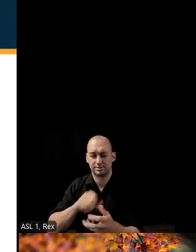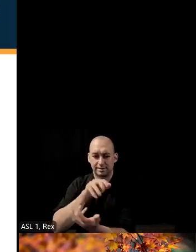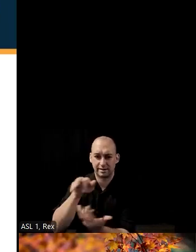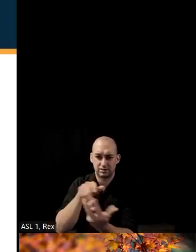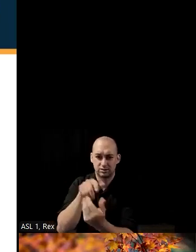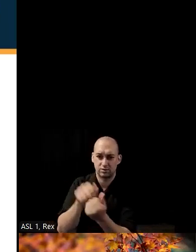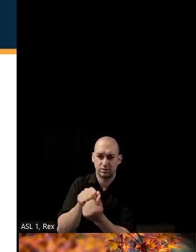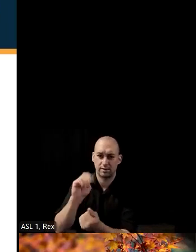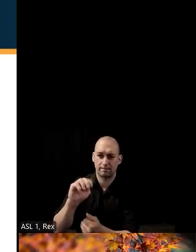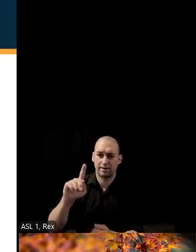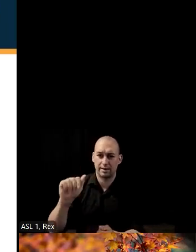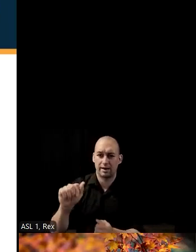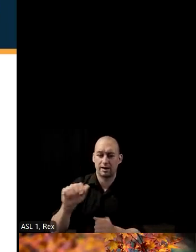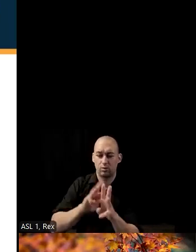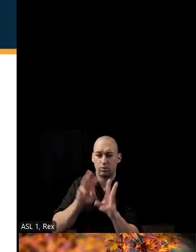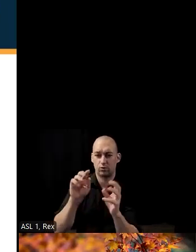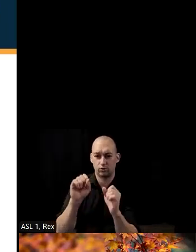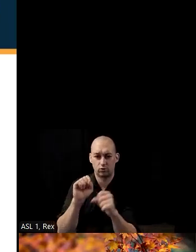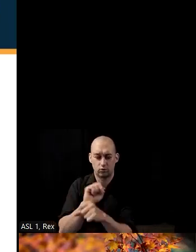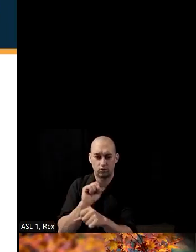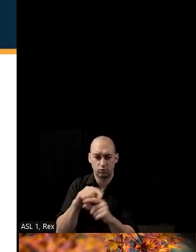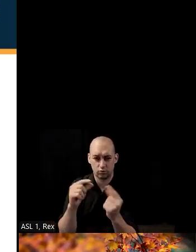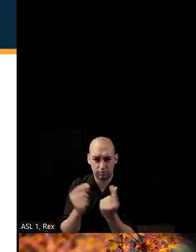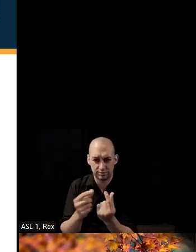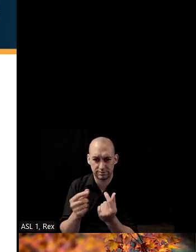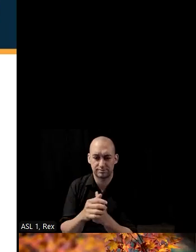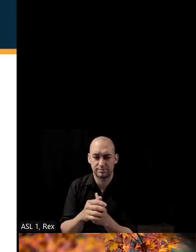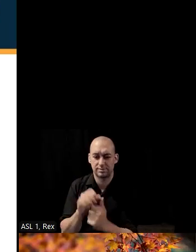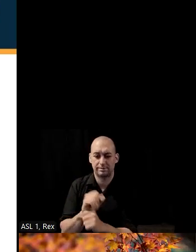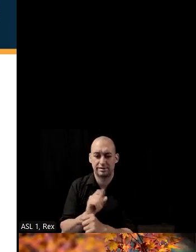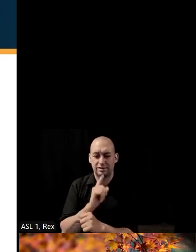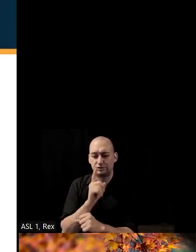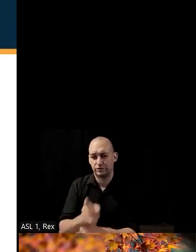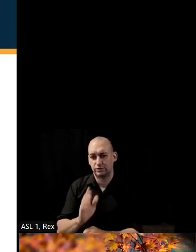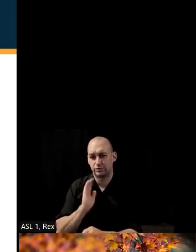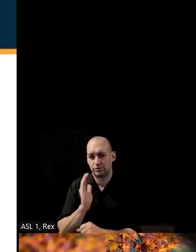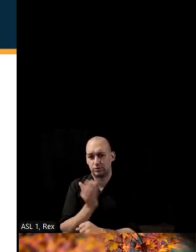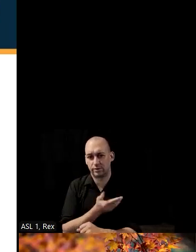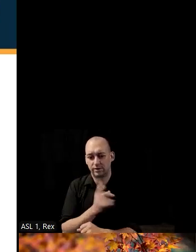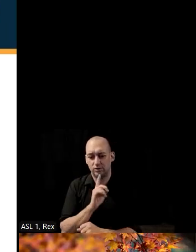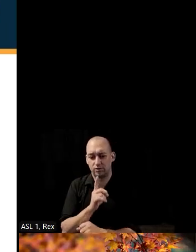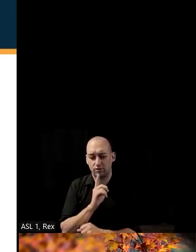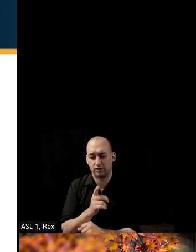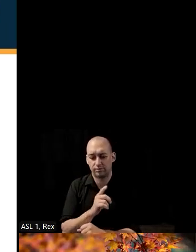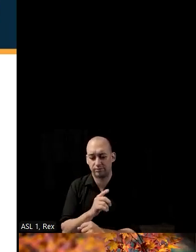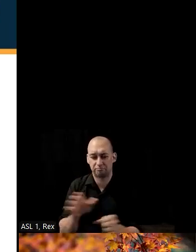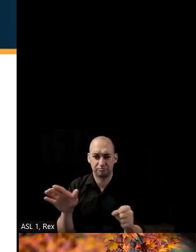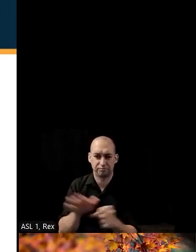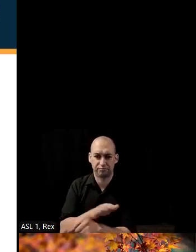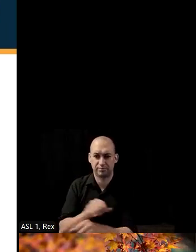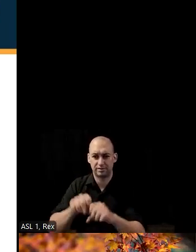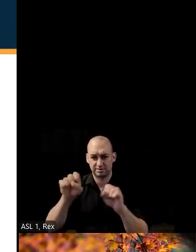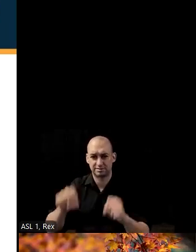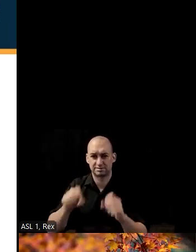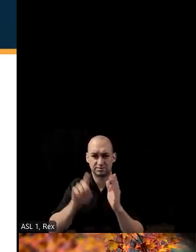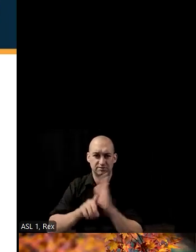groups and advisory boards to make sure that, we are truly creating a comprehensive system.